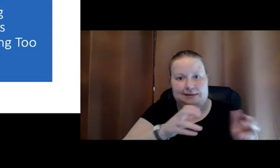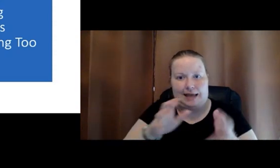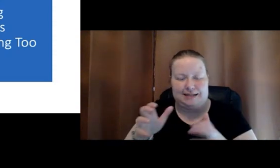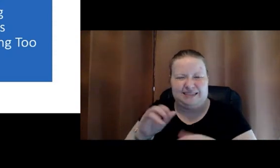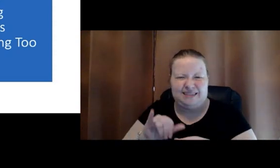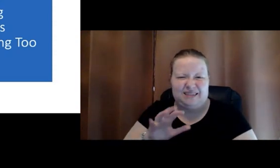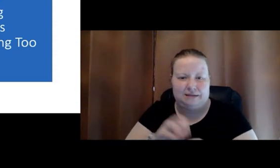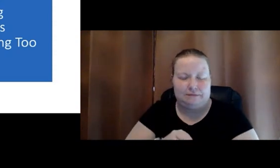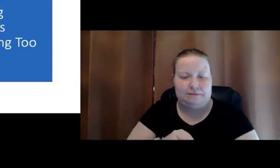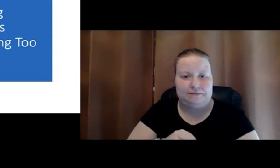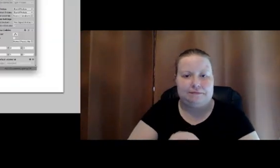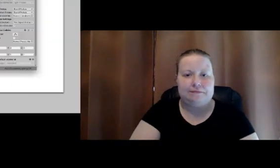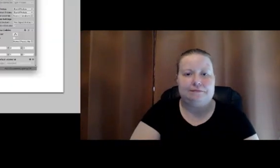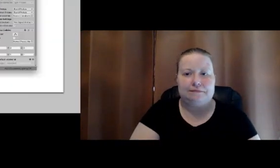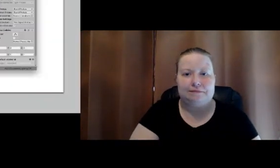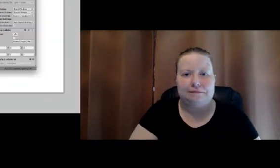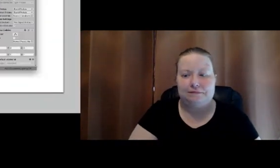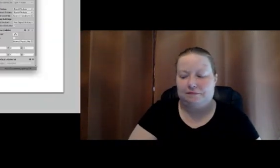built in.